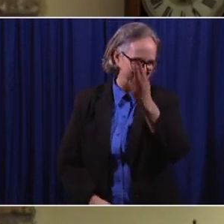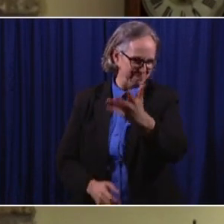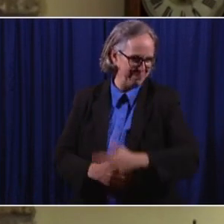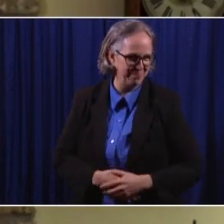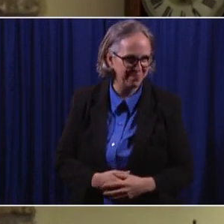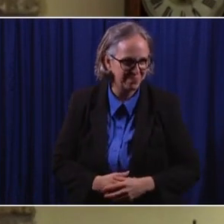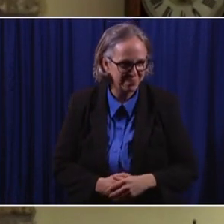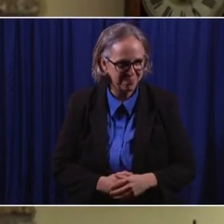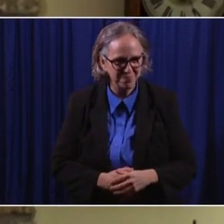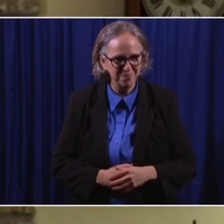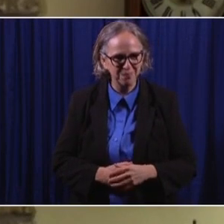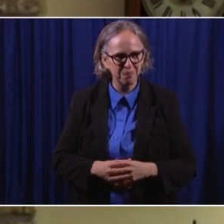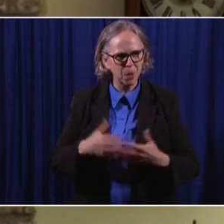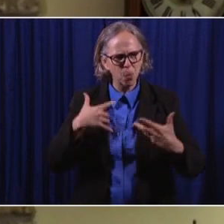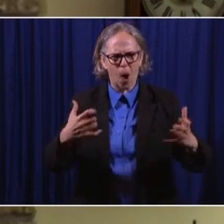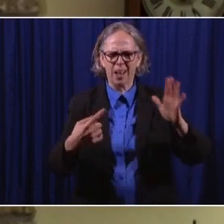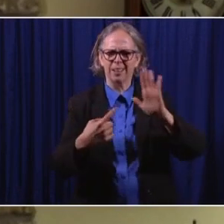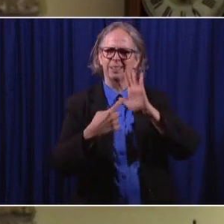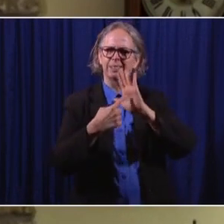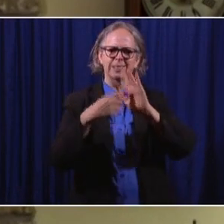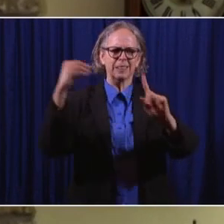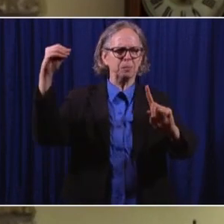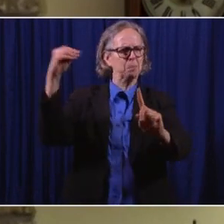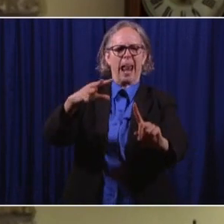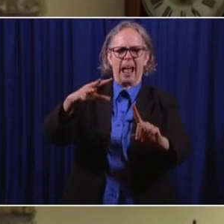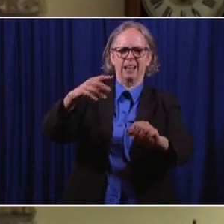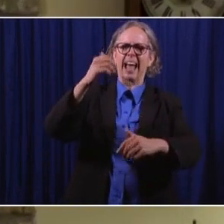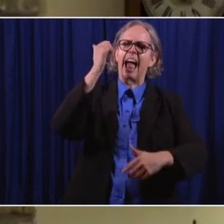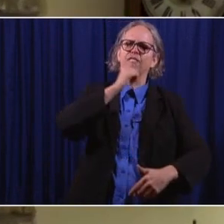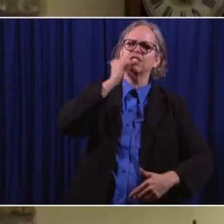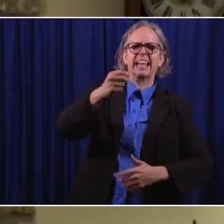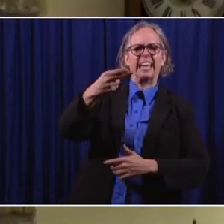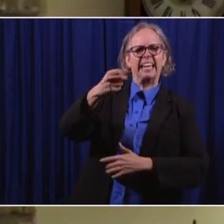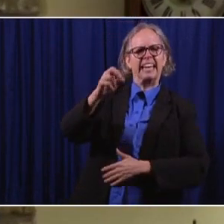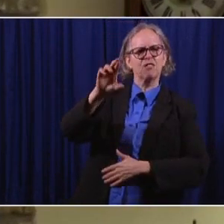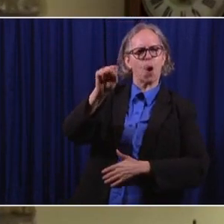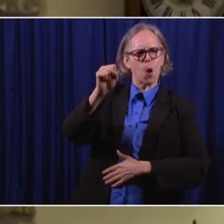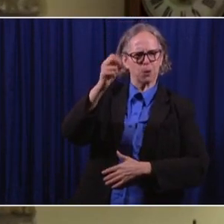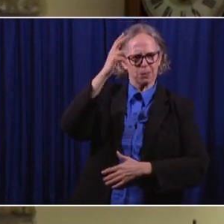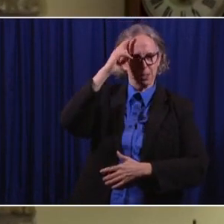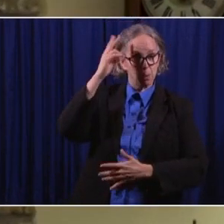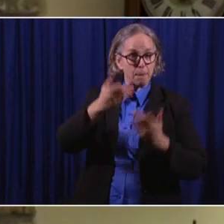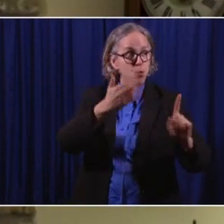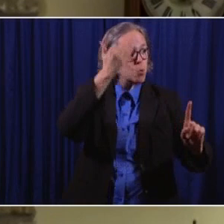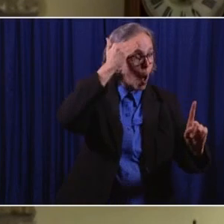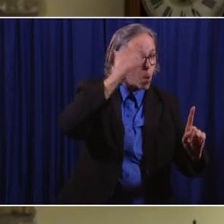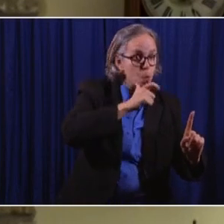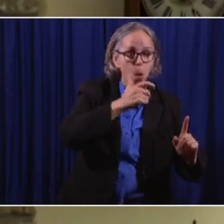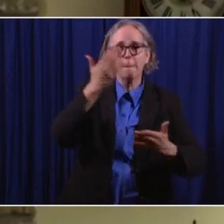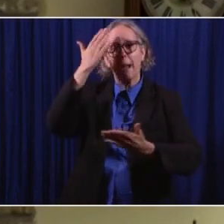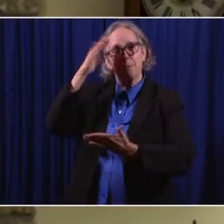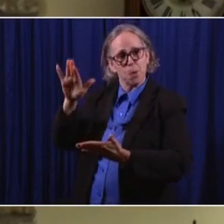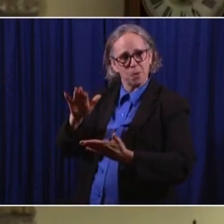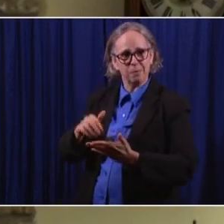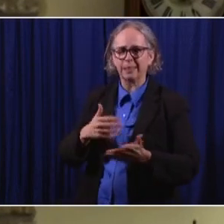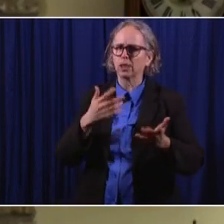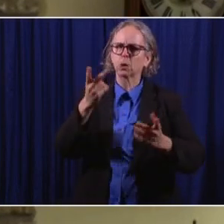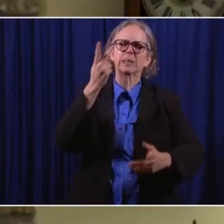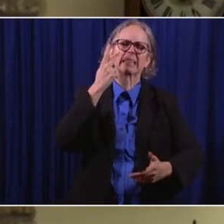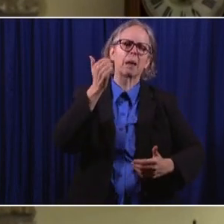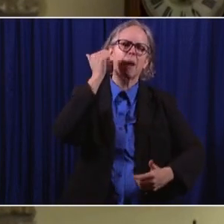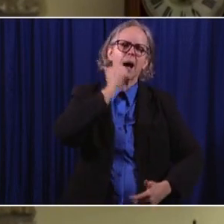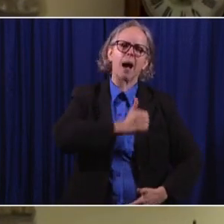some everyday heroes. You know them, they're out there. Maybe you're one of them, but you probably see them every day. And they're doing the best they can to get us